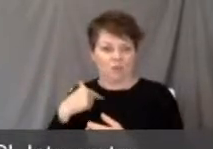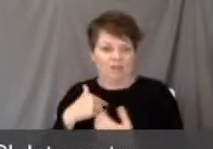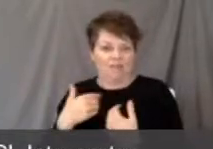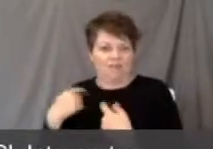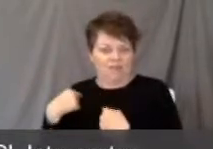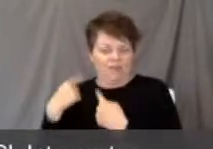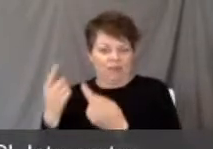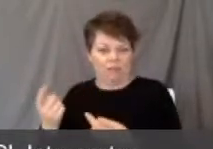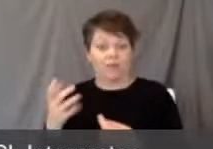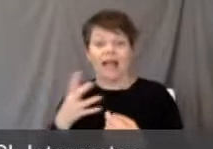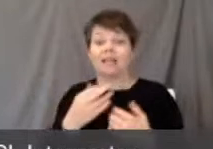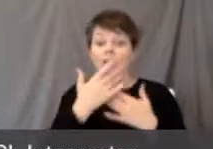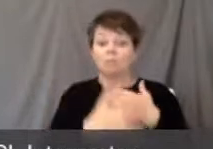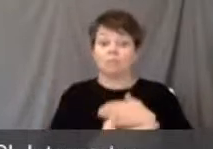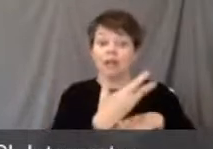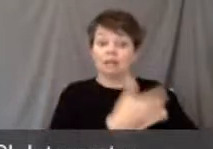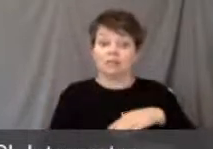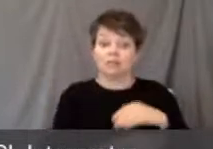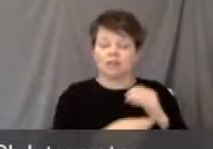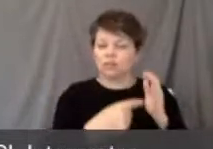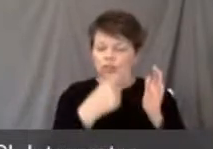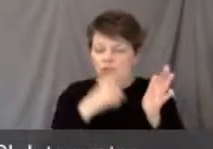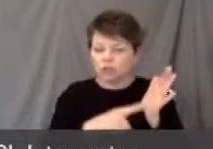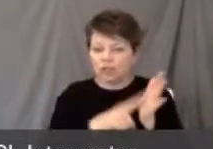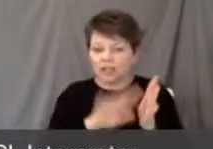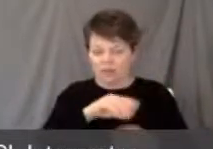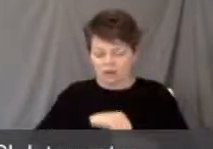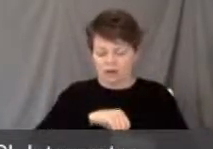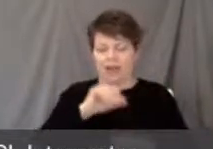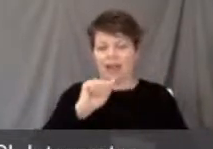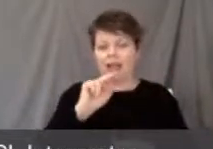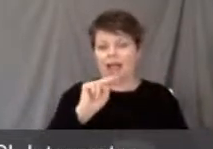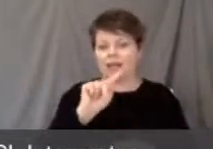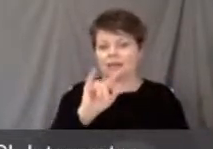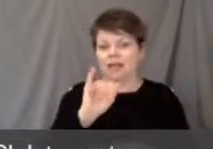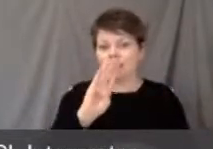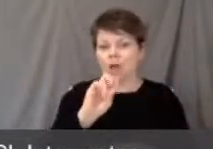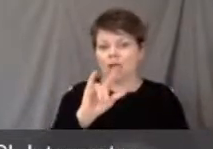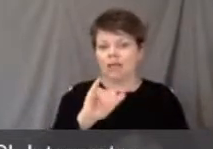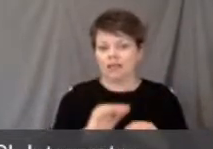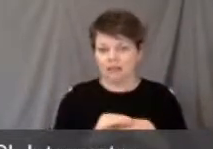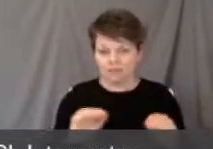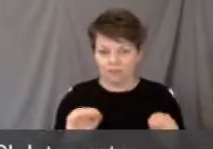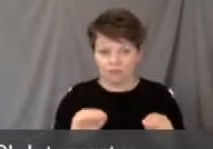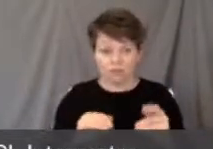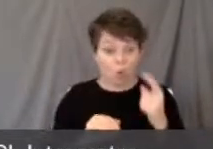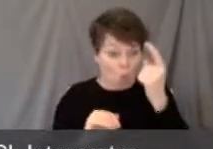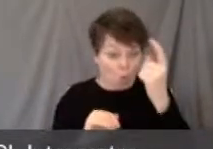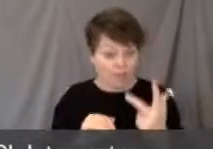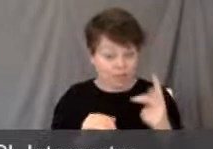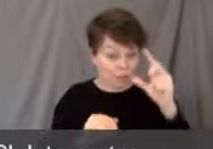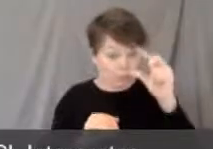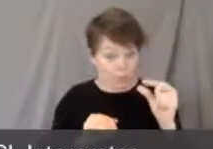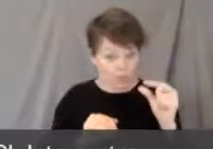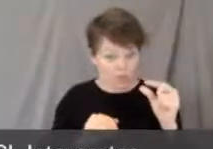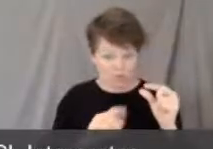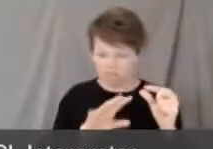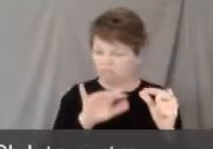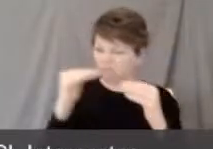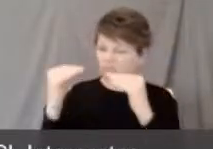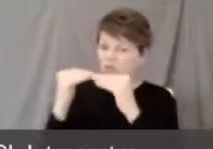did blood work and looked at antibody levels, and the antibody levels in the kids at this lower dose were equivalent to those in the older age